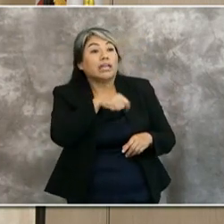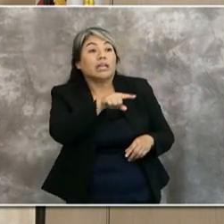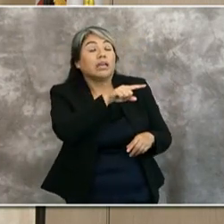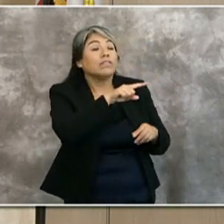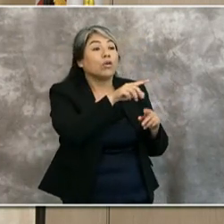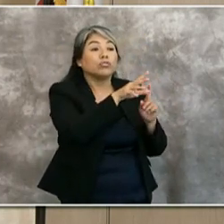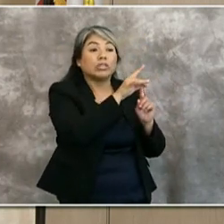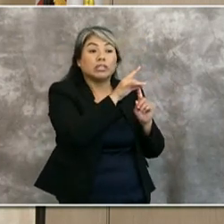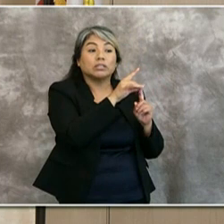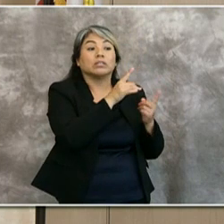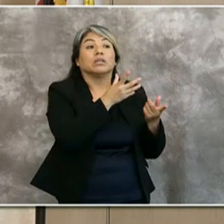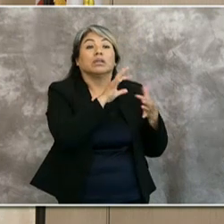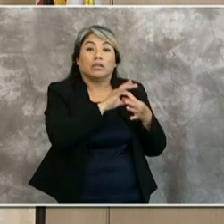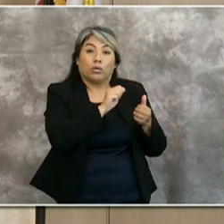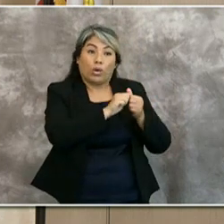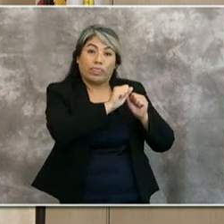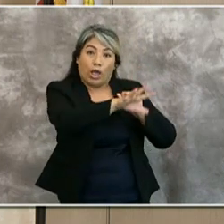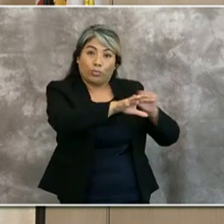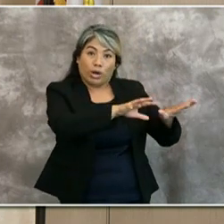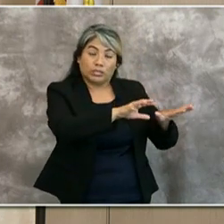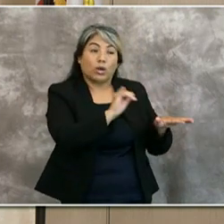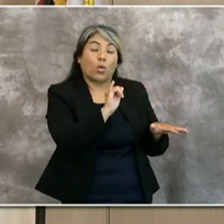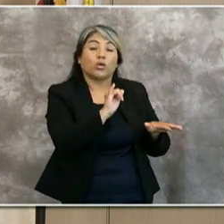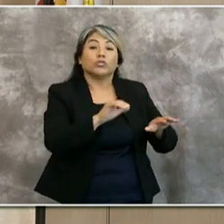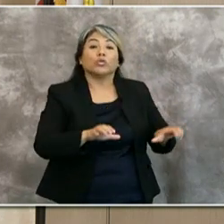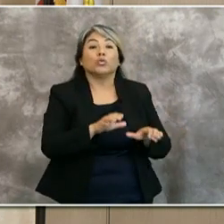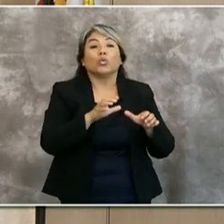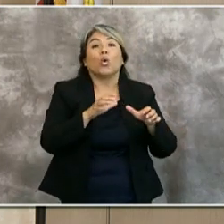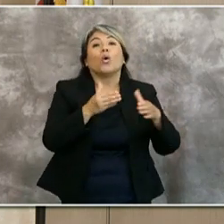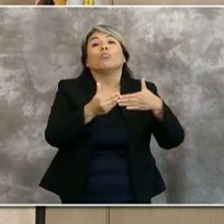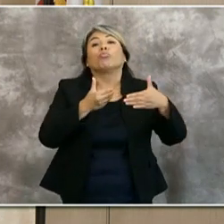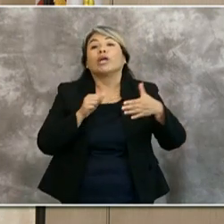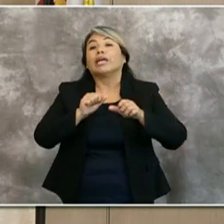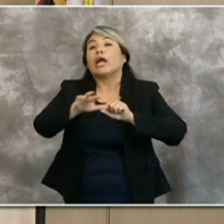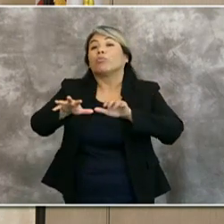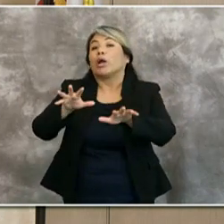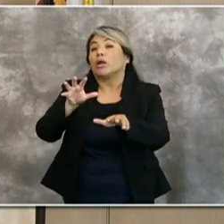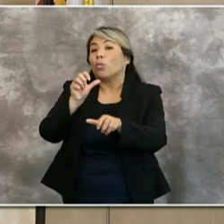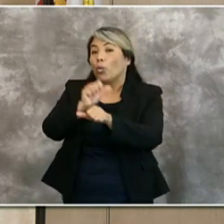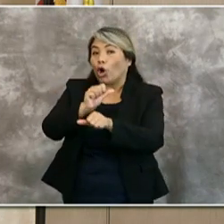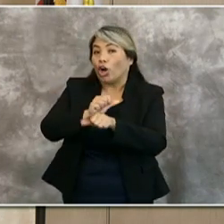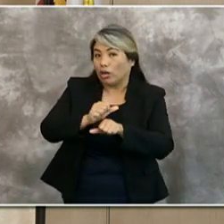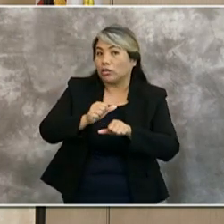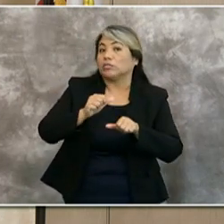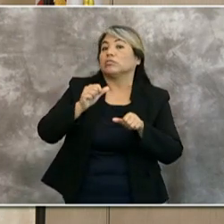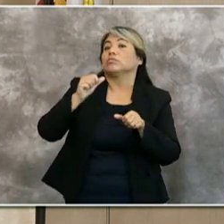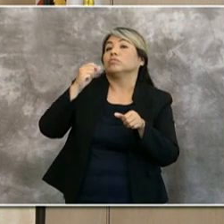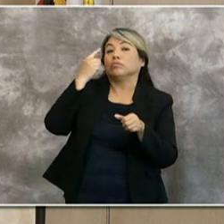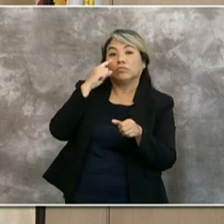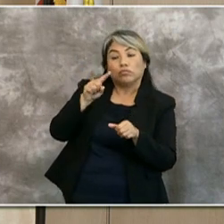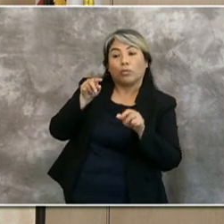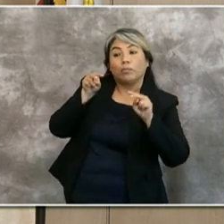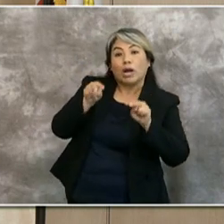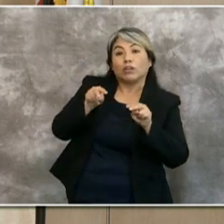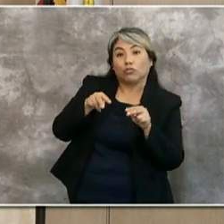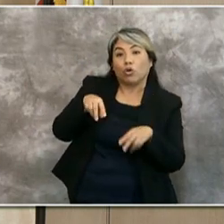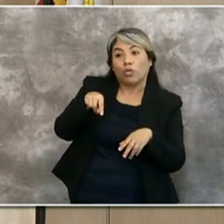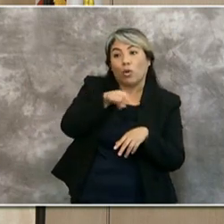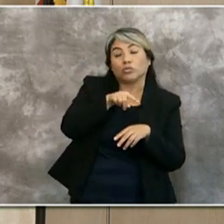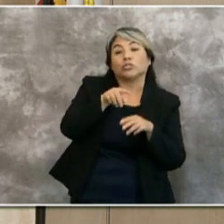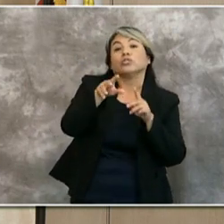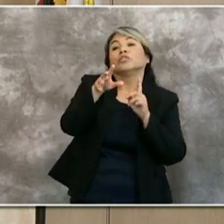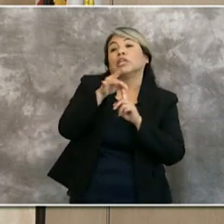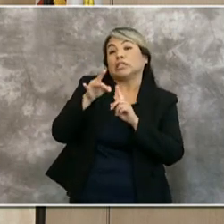associated with outbreaks, they would also do the pre-outbreak work to monitor those cases that